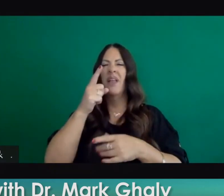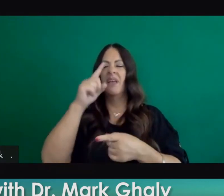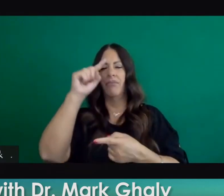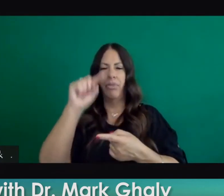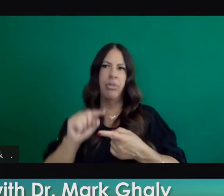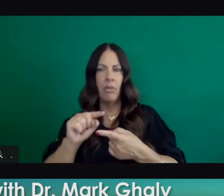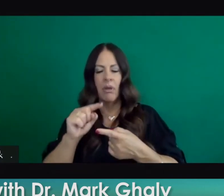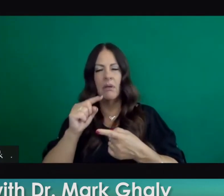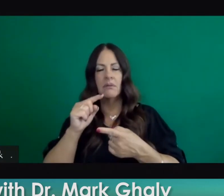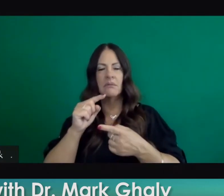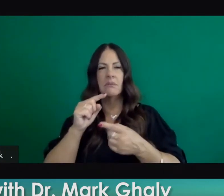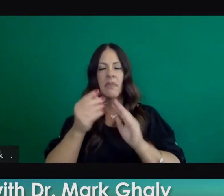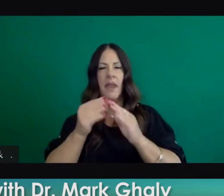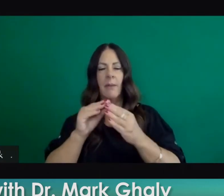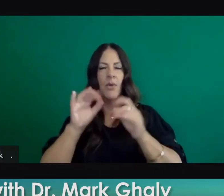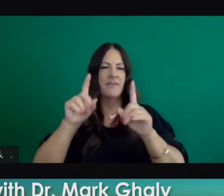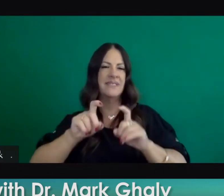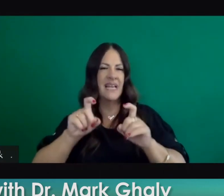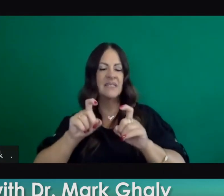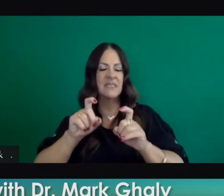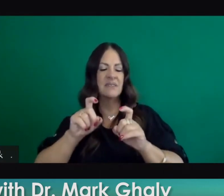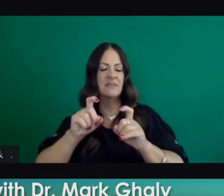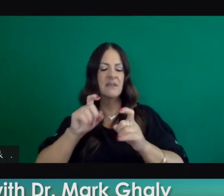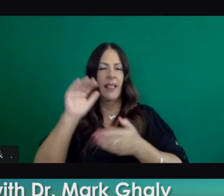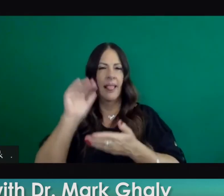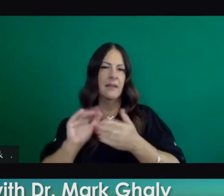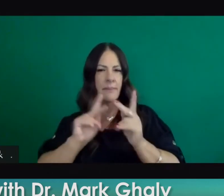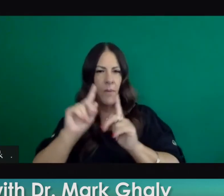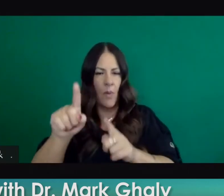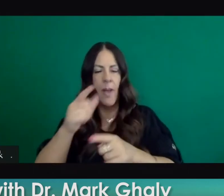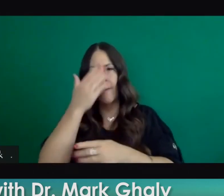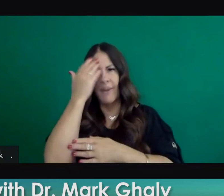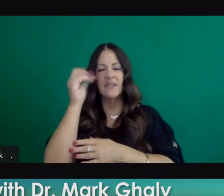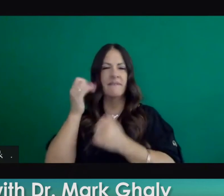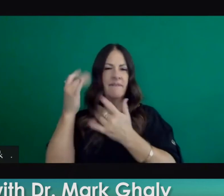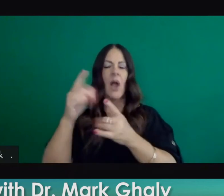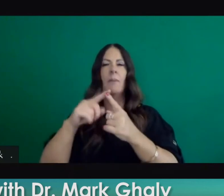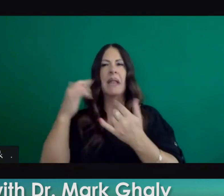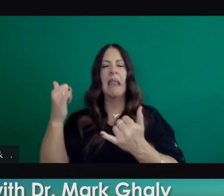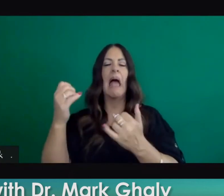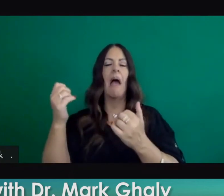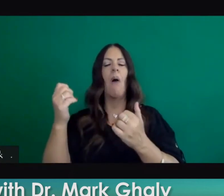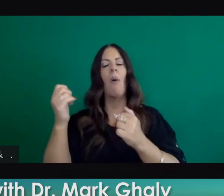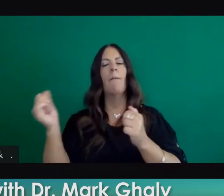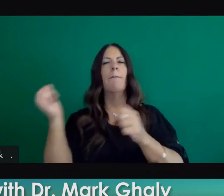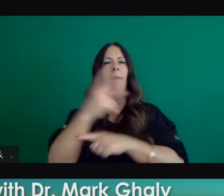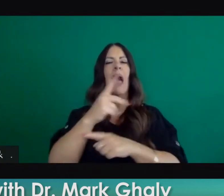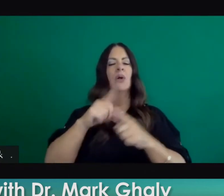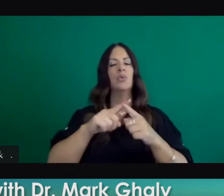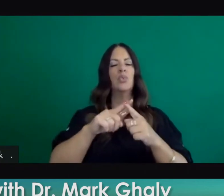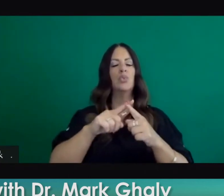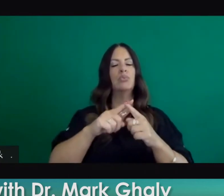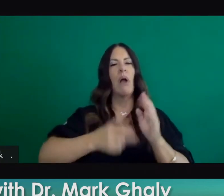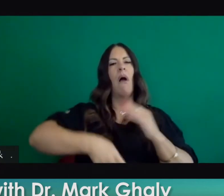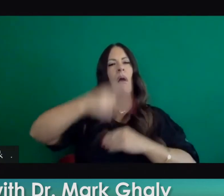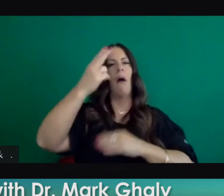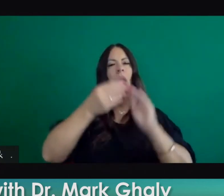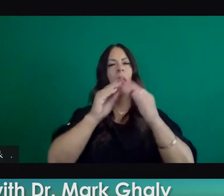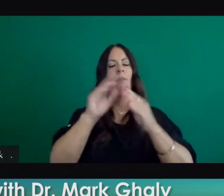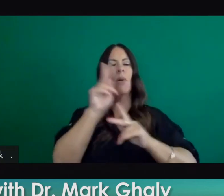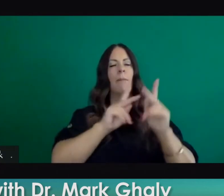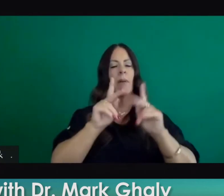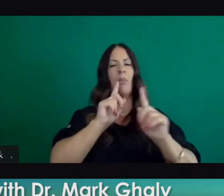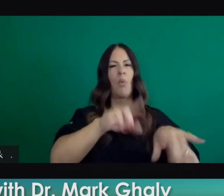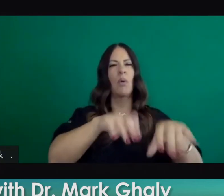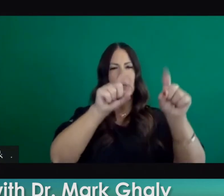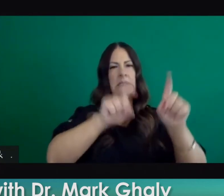that processed the tests were running at a reduced operations or closed altogether to manage some of the